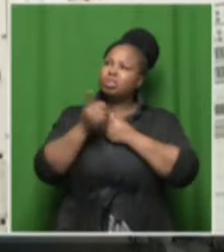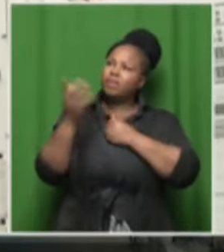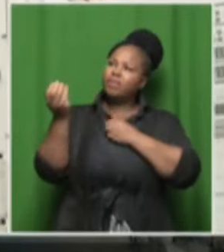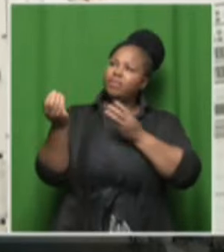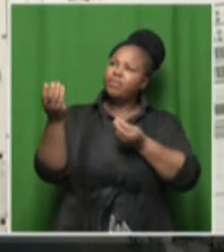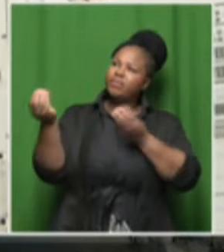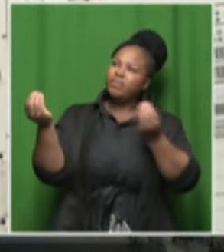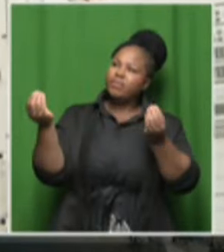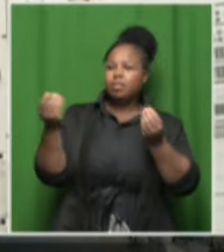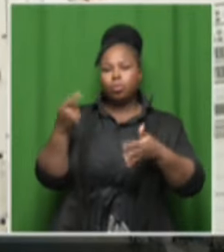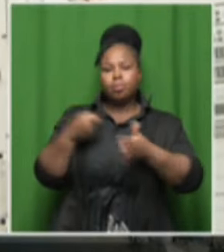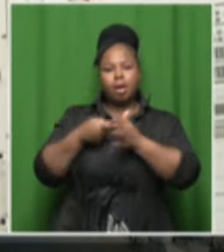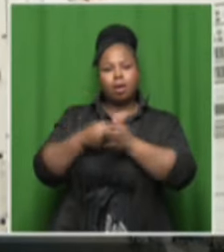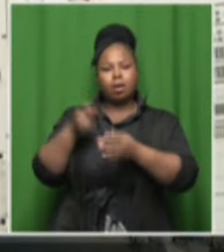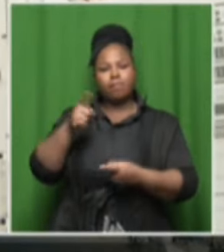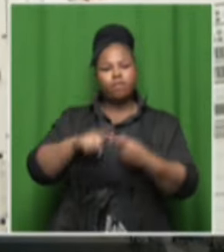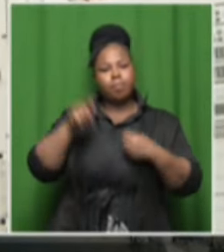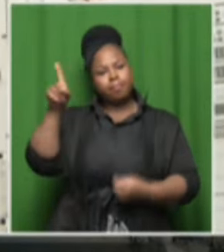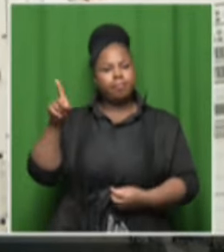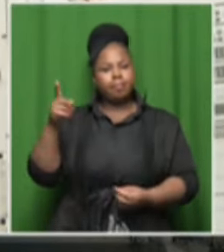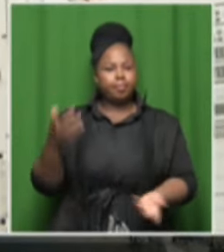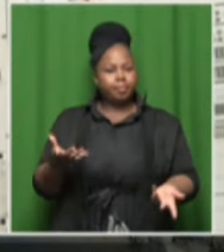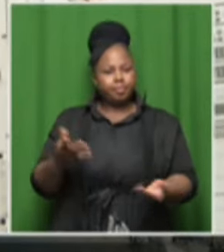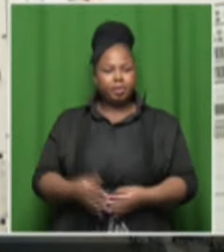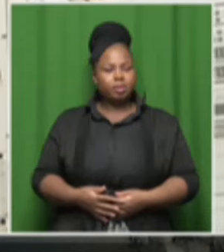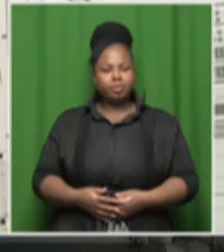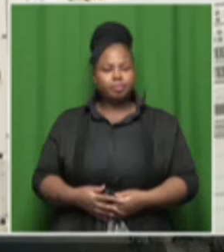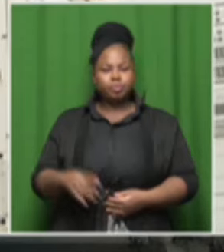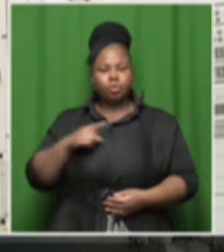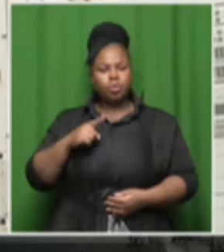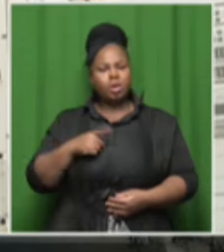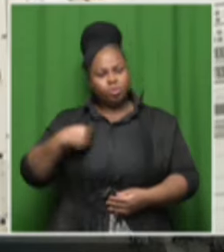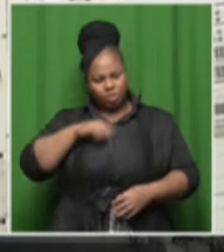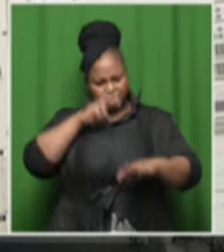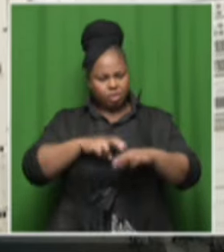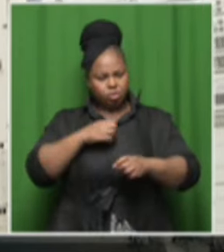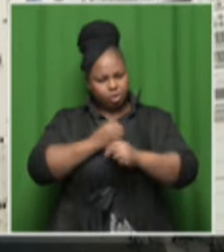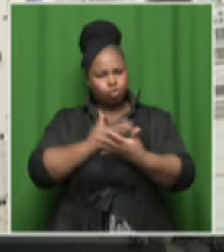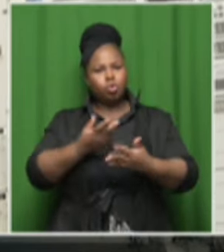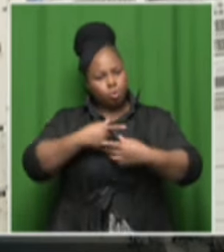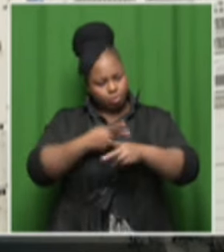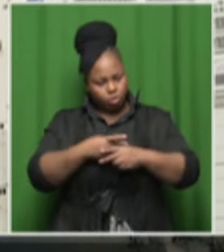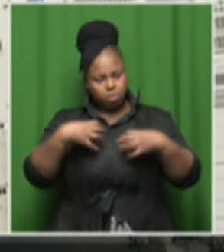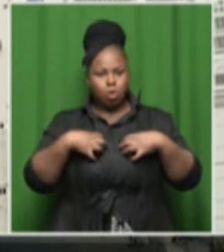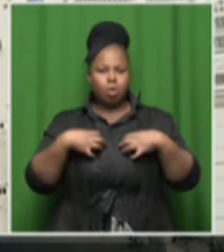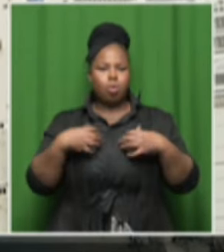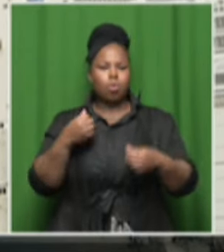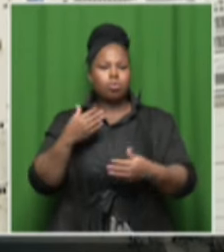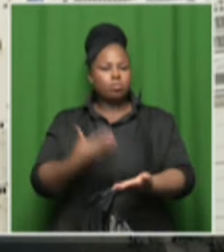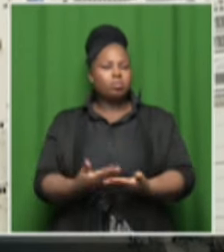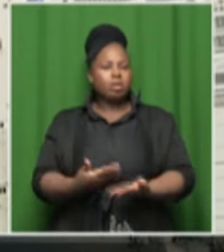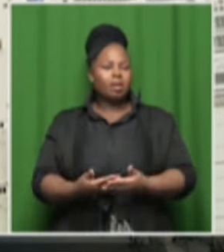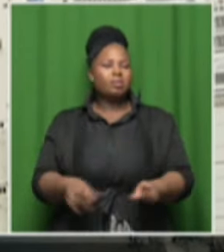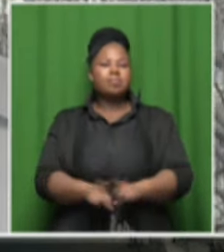economic opportunity as this world transitions is to be part of that production economy, especially in this world of AI.